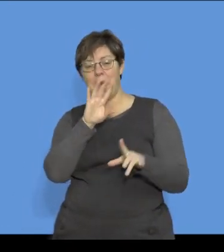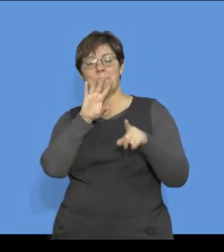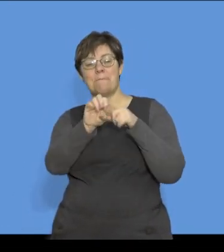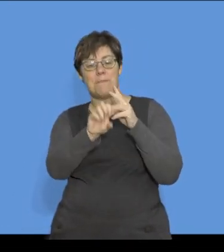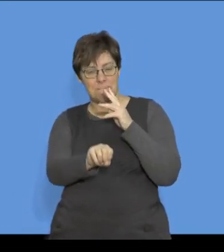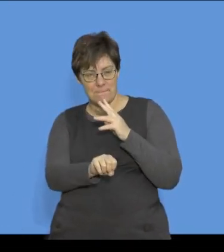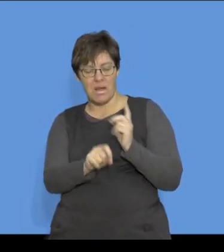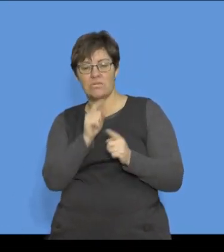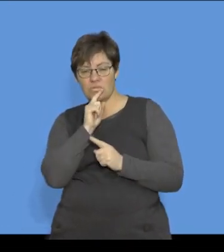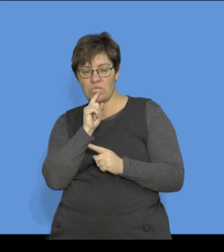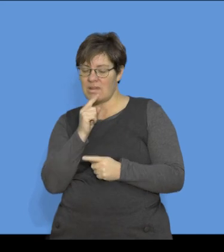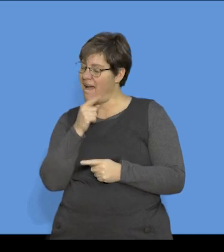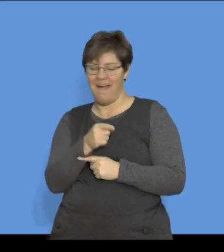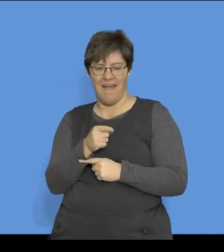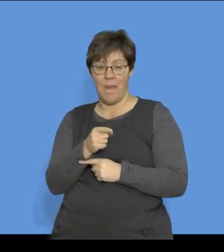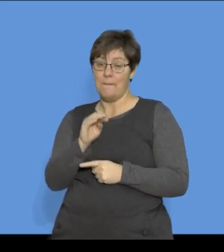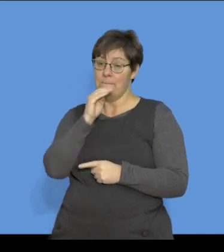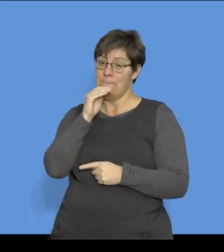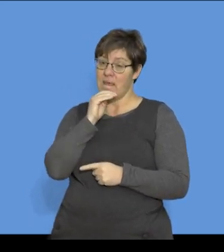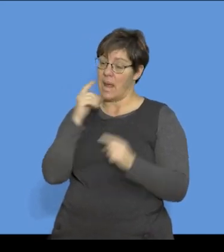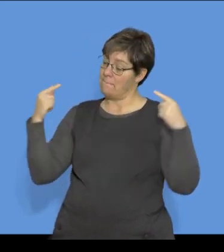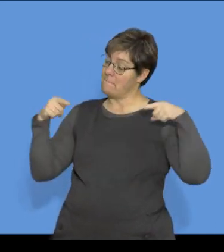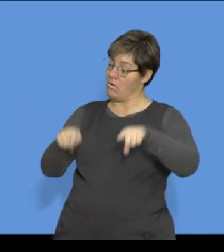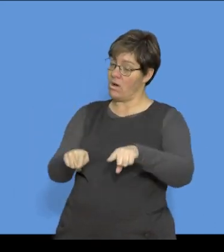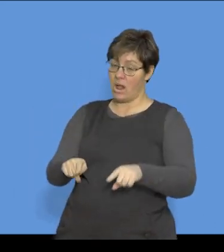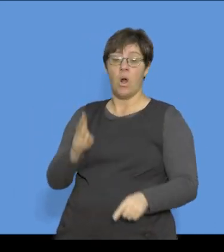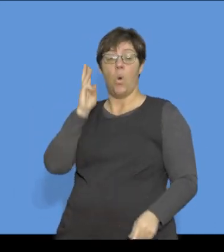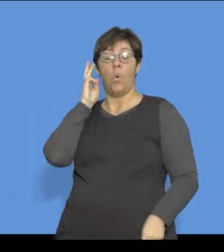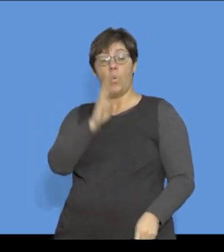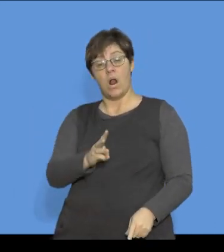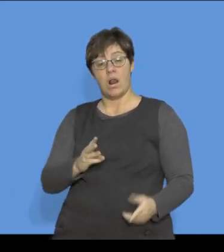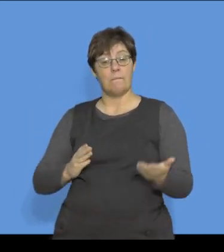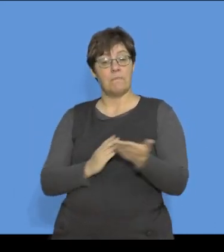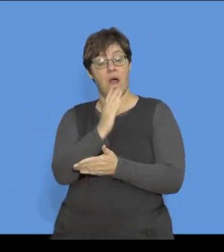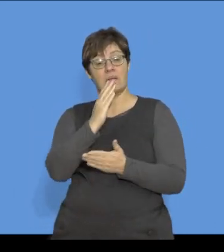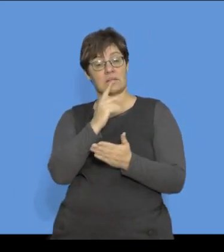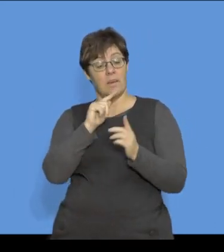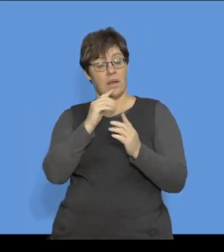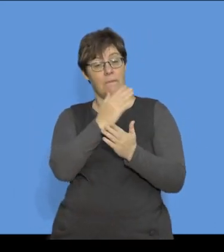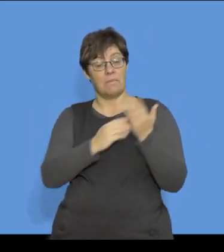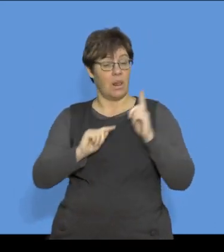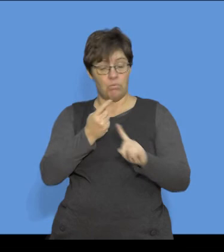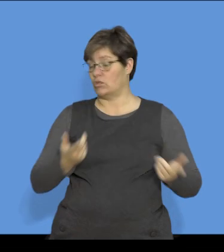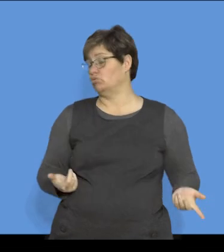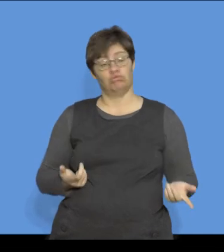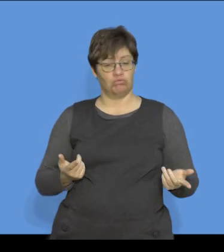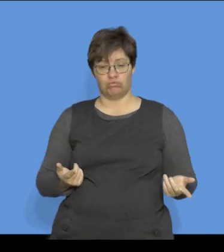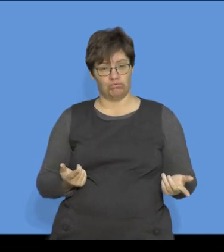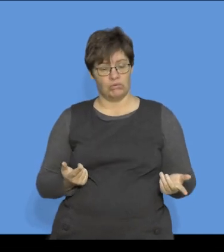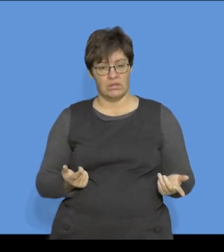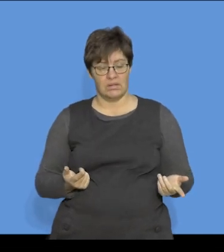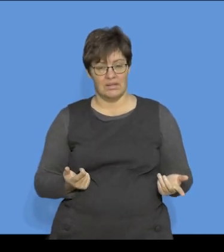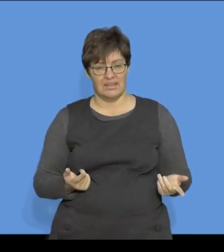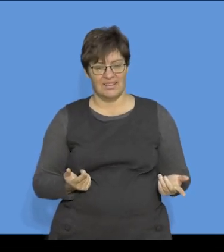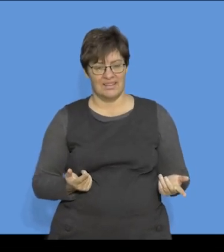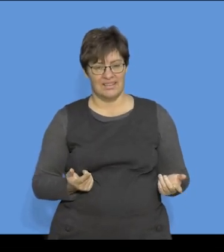and disprove this particular theorem that we are talking about here, or rather this conjuncture, that it must only be passing